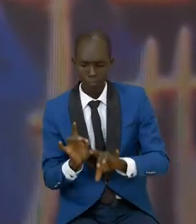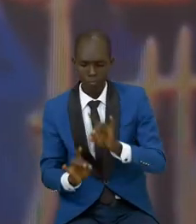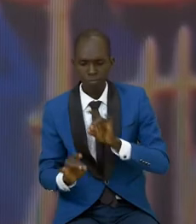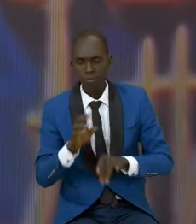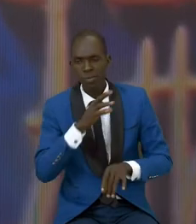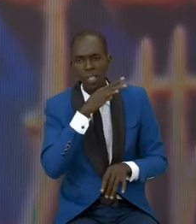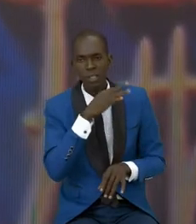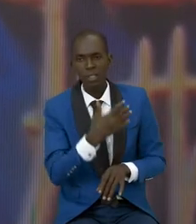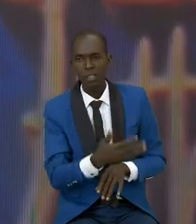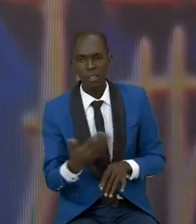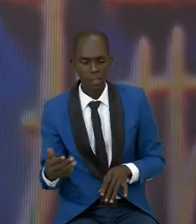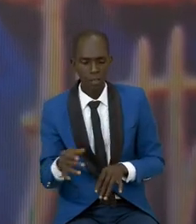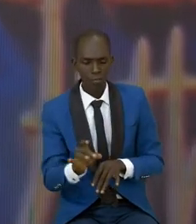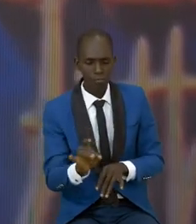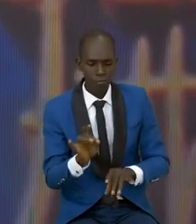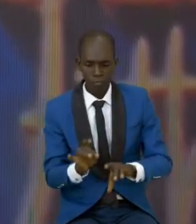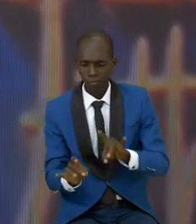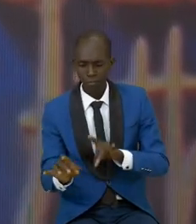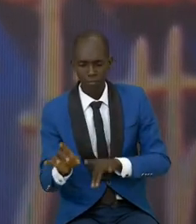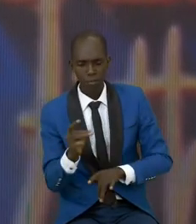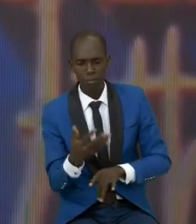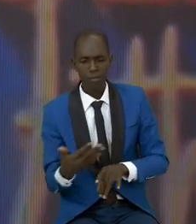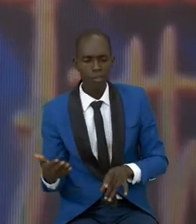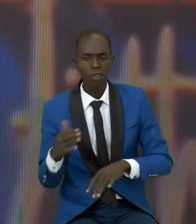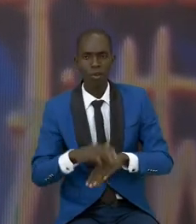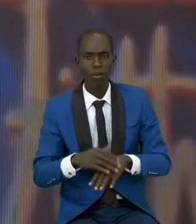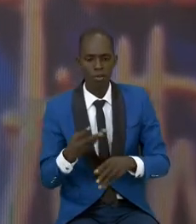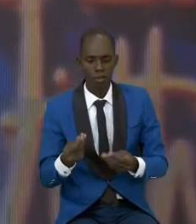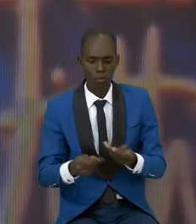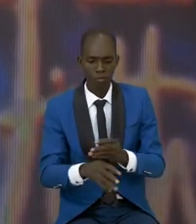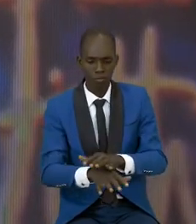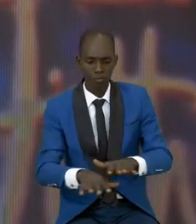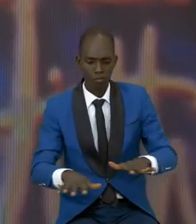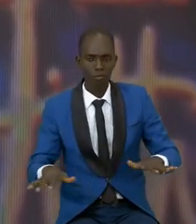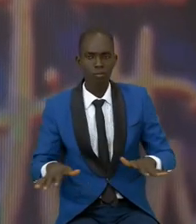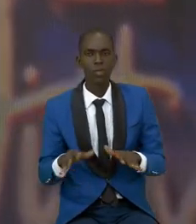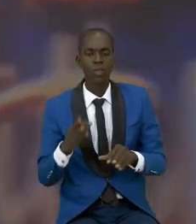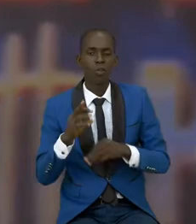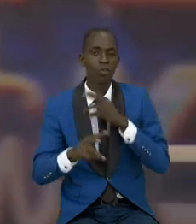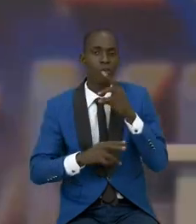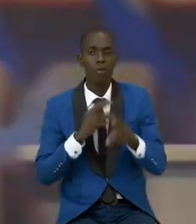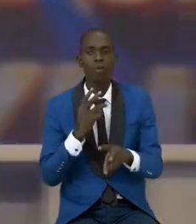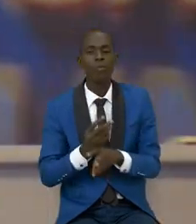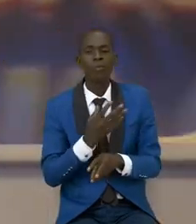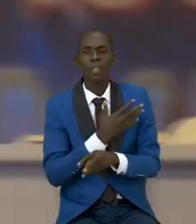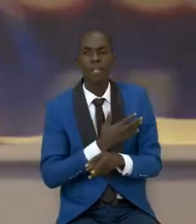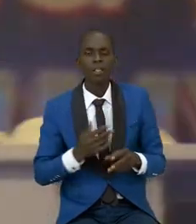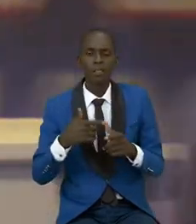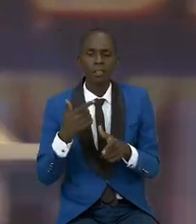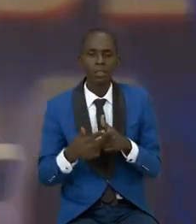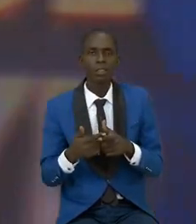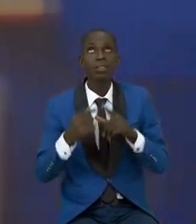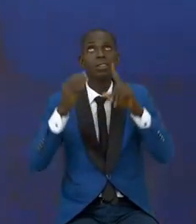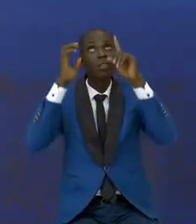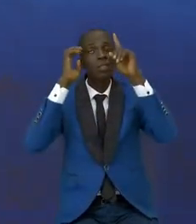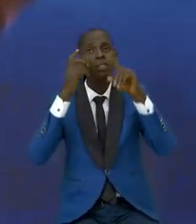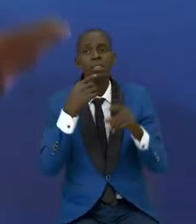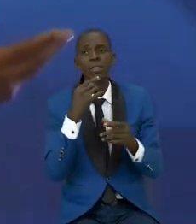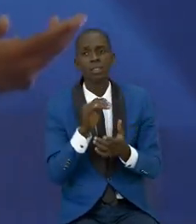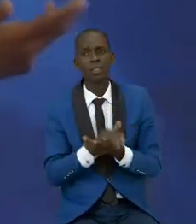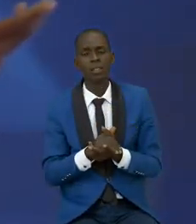hens, picking the things on the floor, on the ground of the world. And then he says, to be